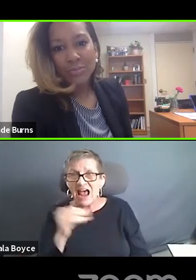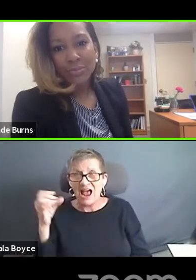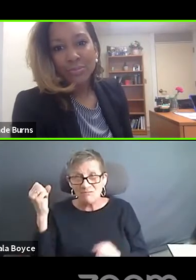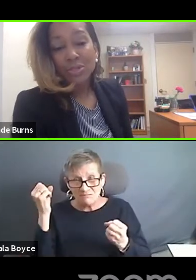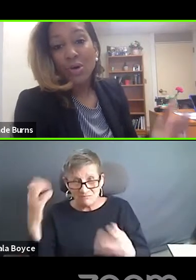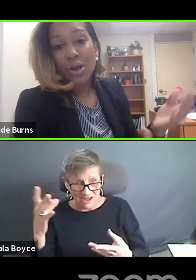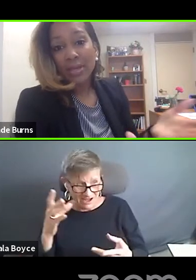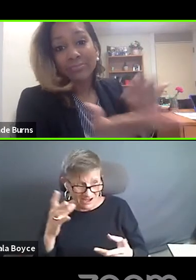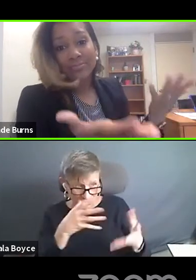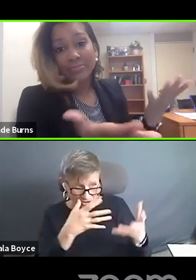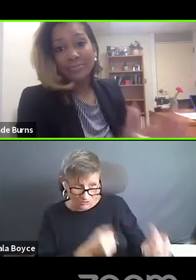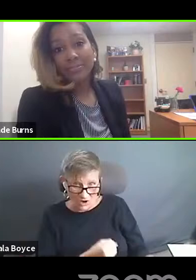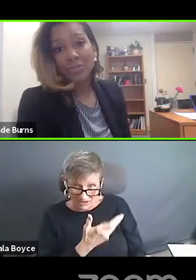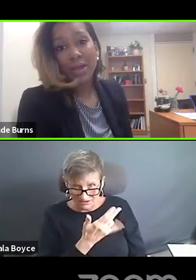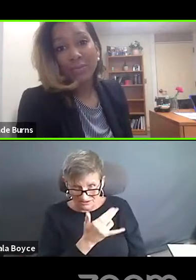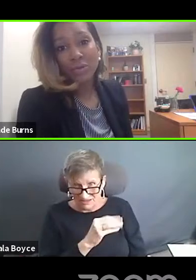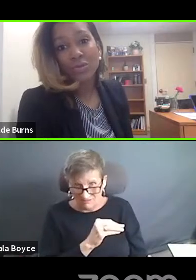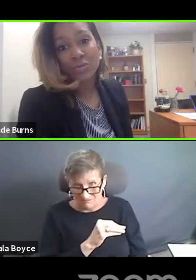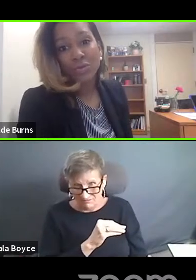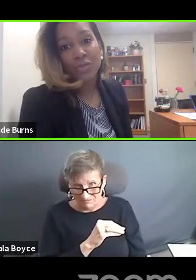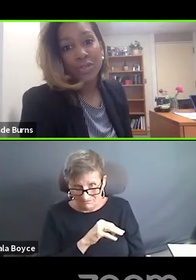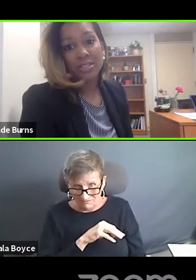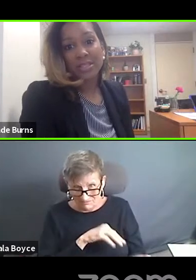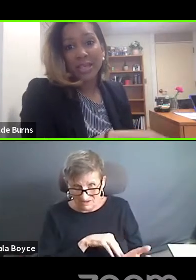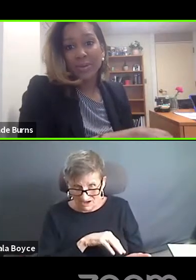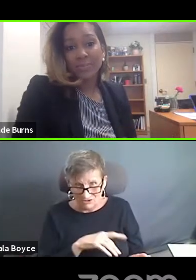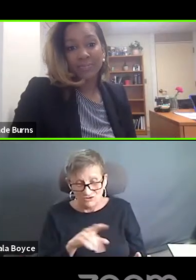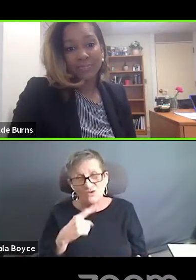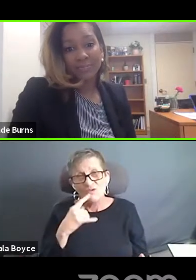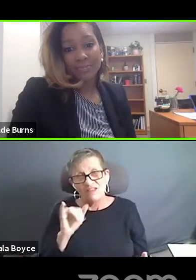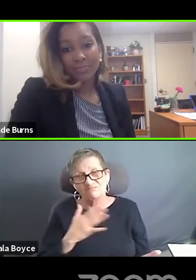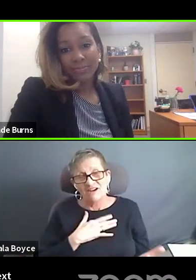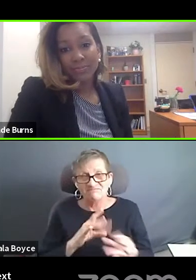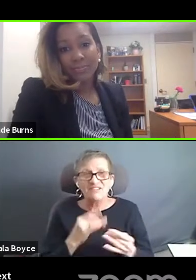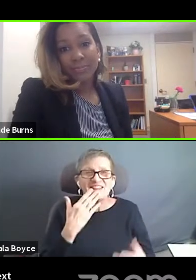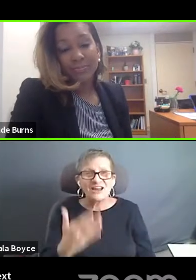provider. So, I mean, so yeah, those are a few of the reasons. Thank you.